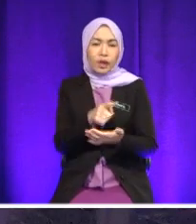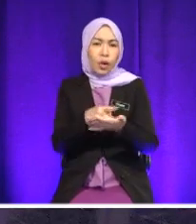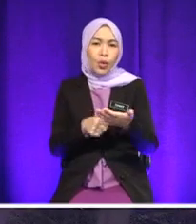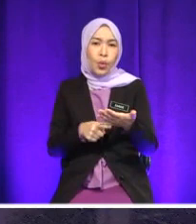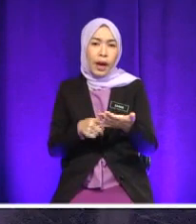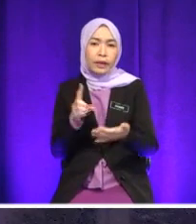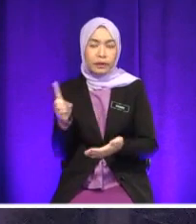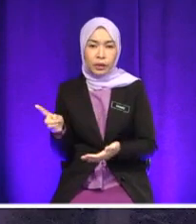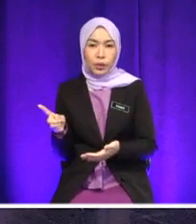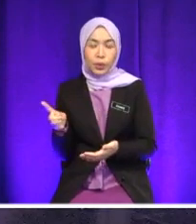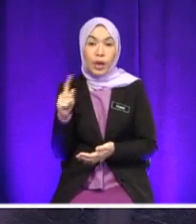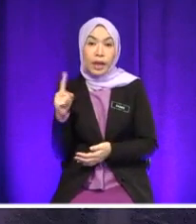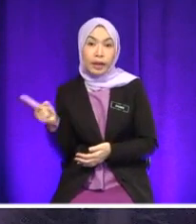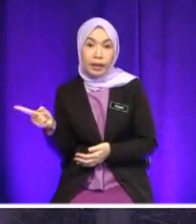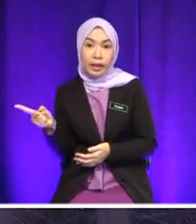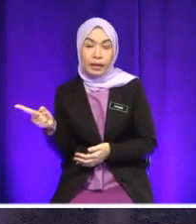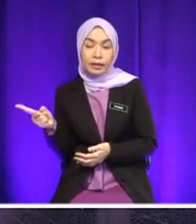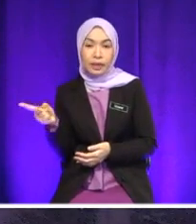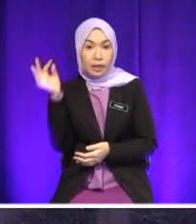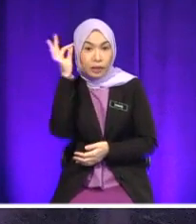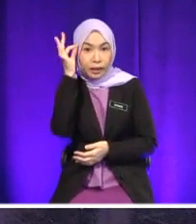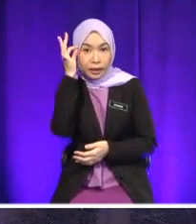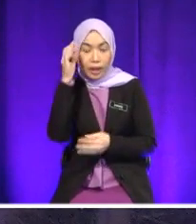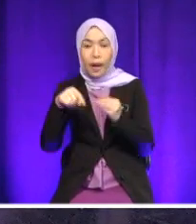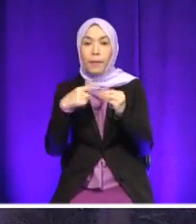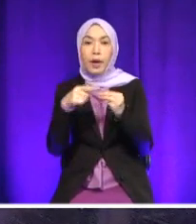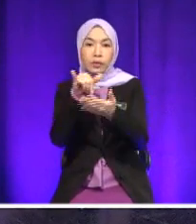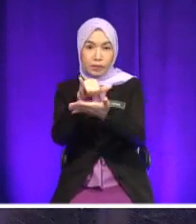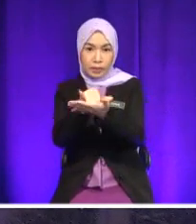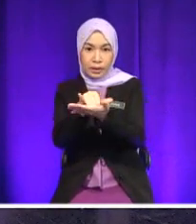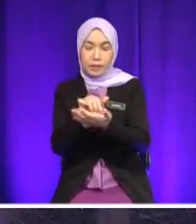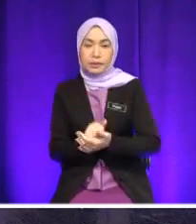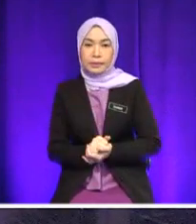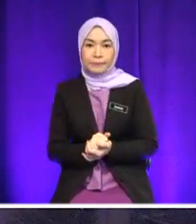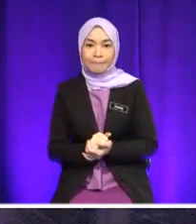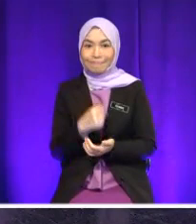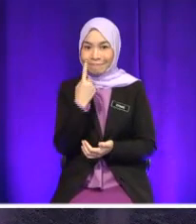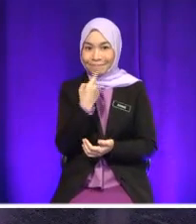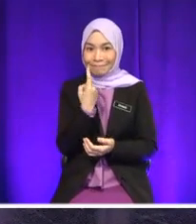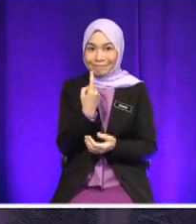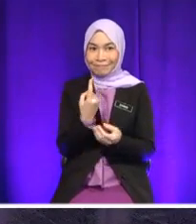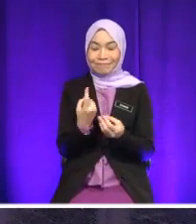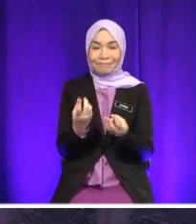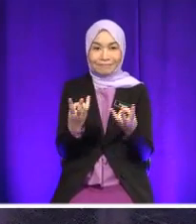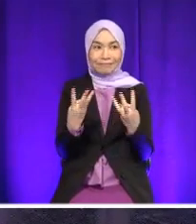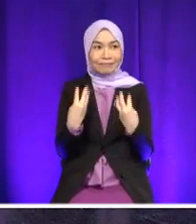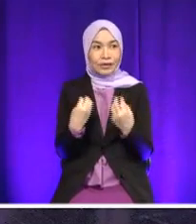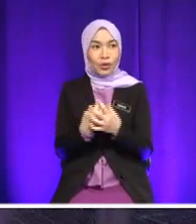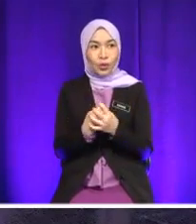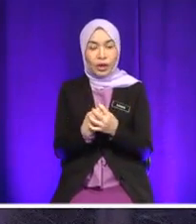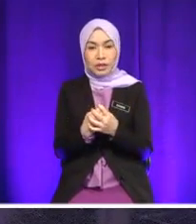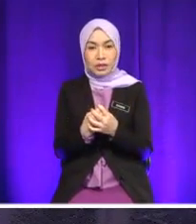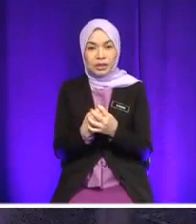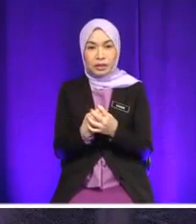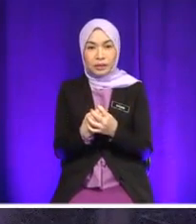the first one? Is it A, D, or P, right? Yeah. So, yeah, anyone would like to volunteer to answer this question?